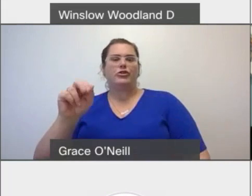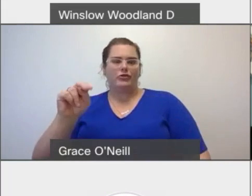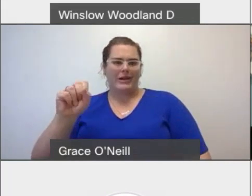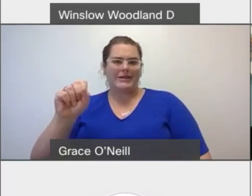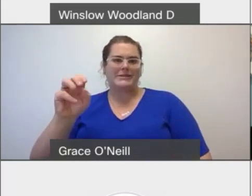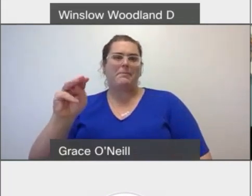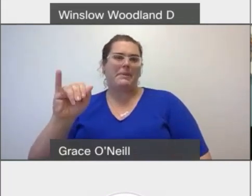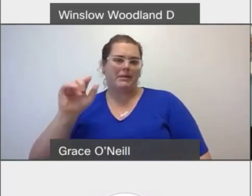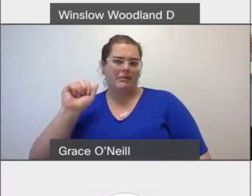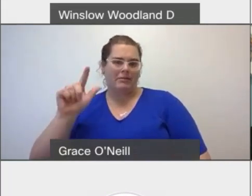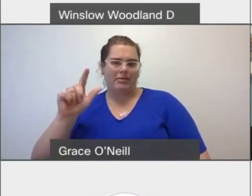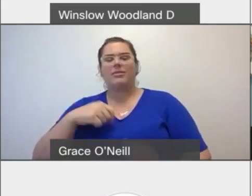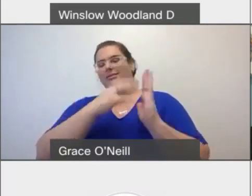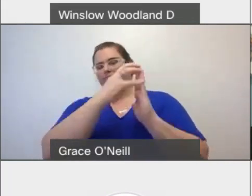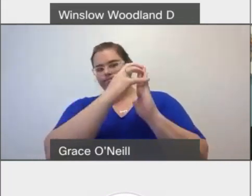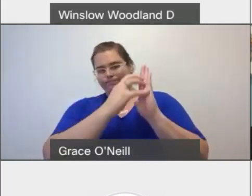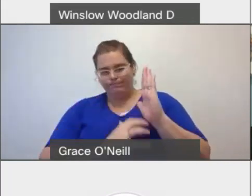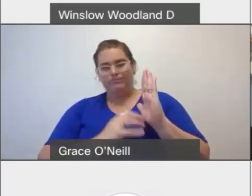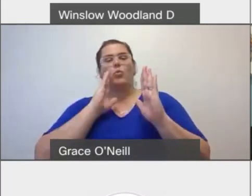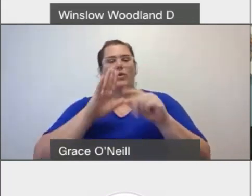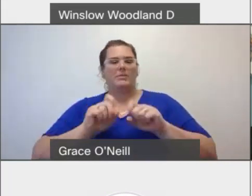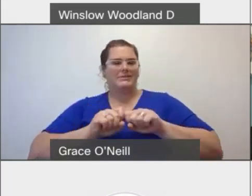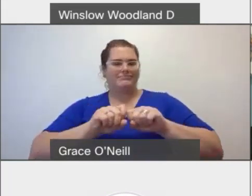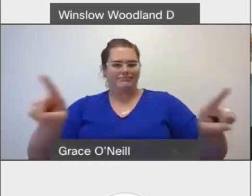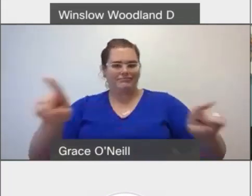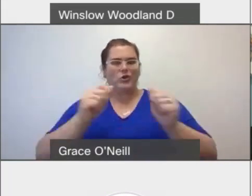providing the instructions. So the